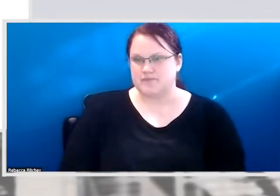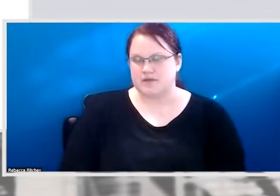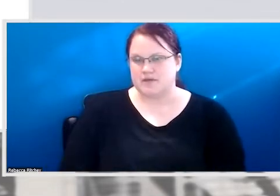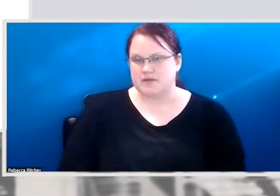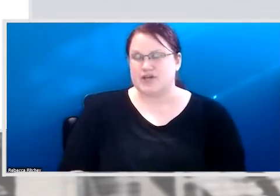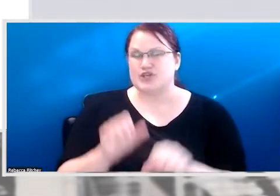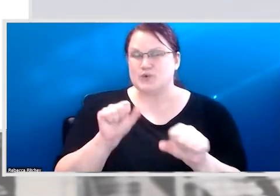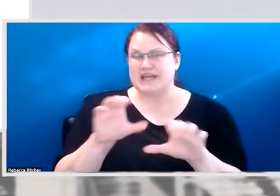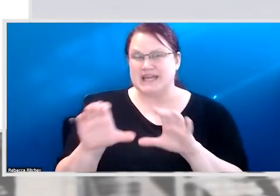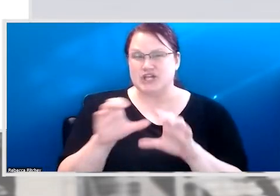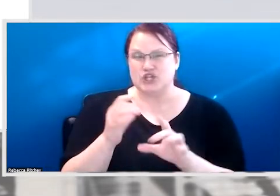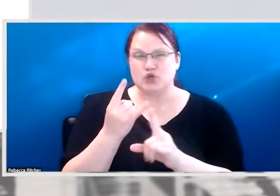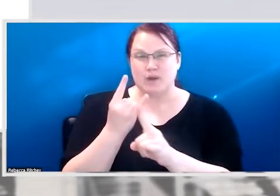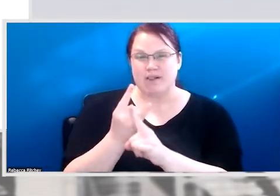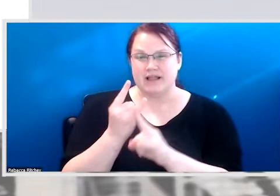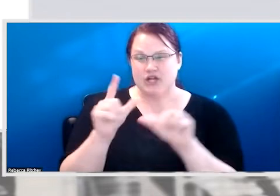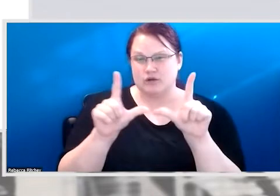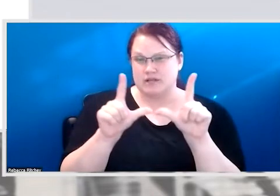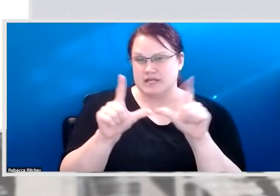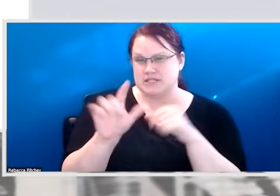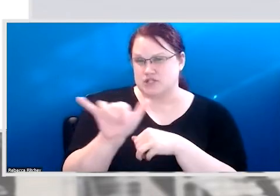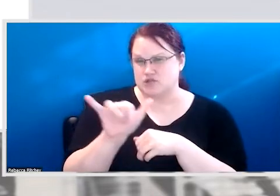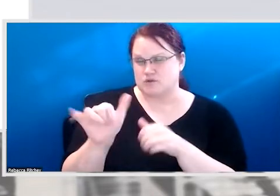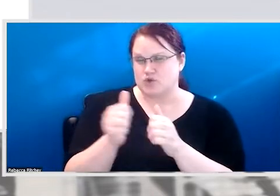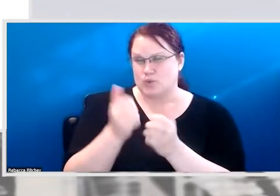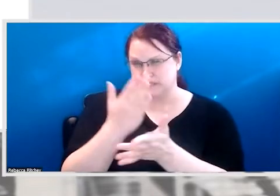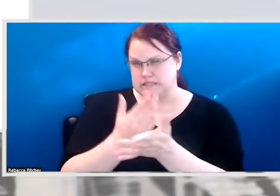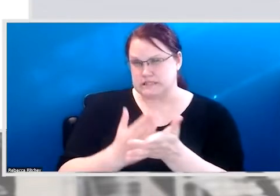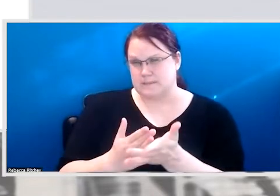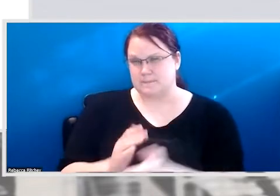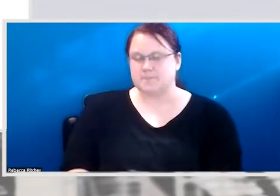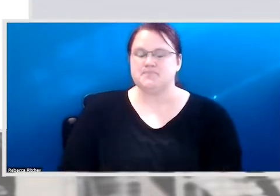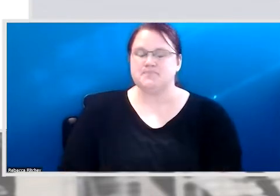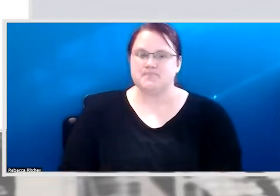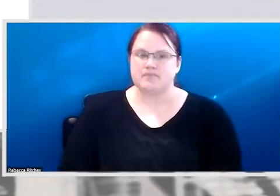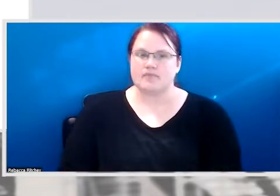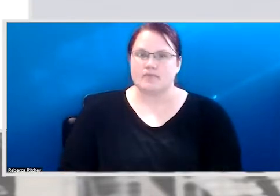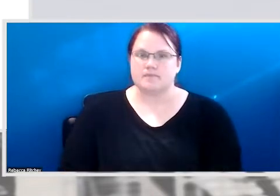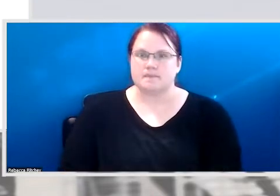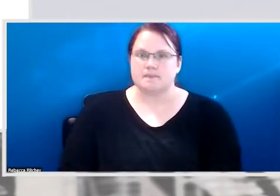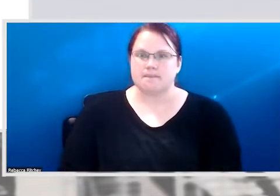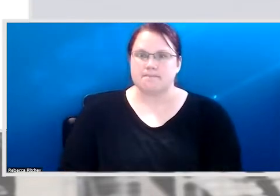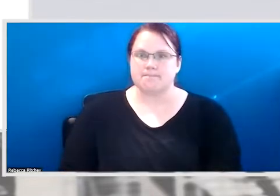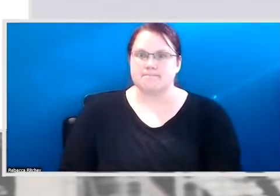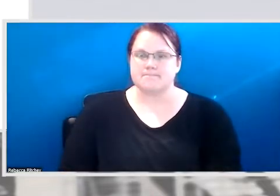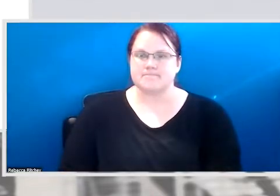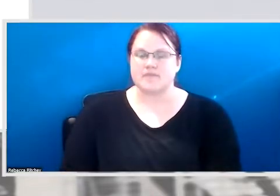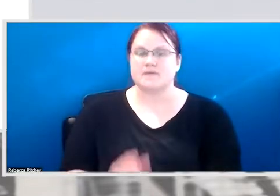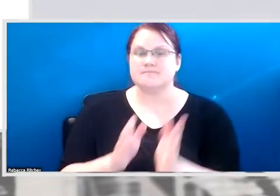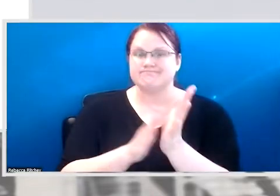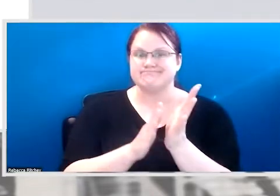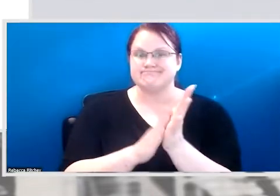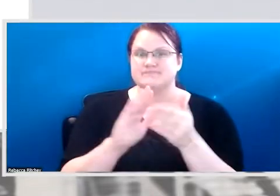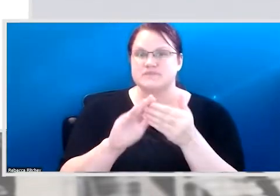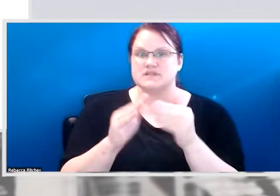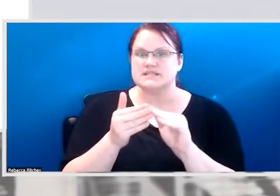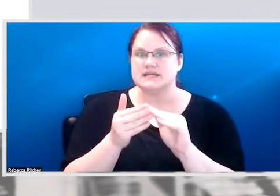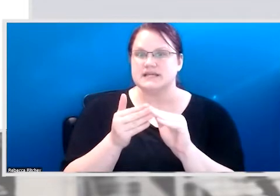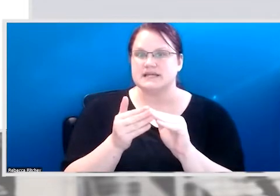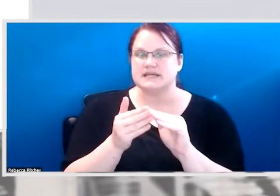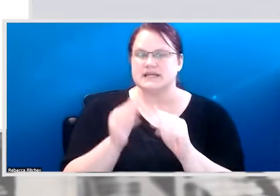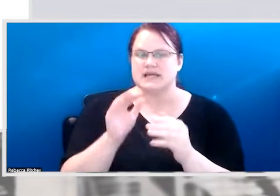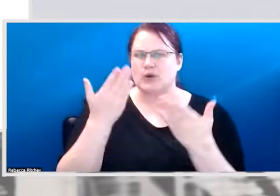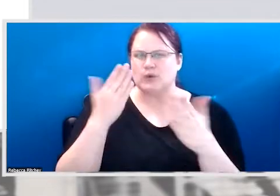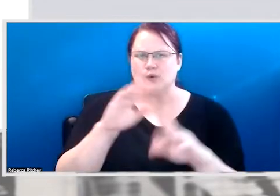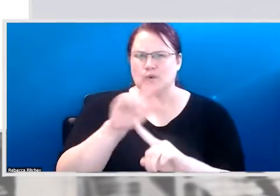them as well. I was looking up park pavilions earlier this week. I do want to applaud the city in the last, I don't know when we started, maybe